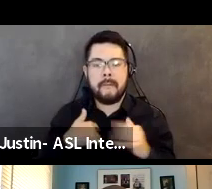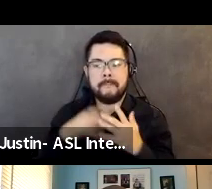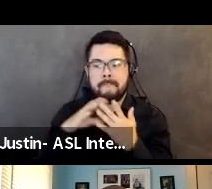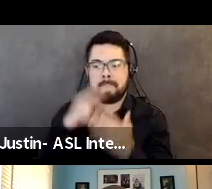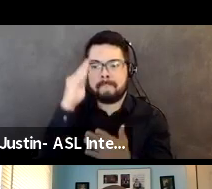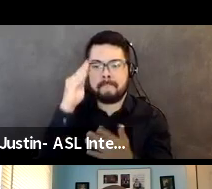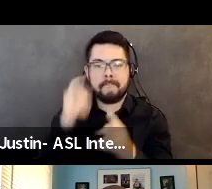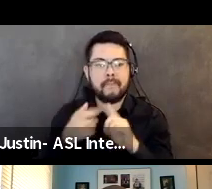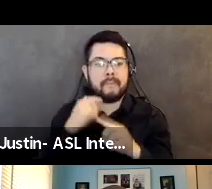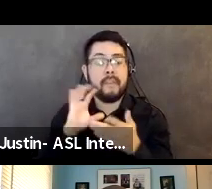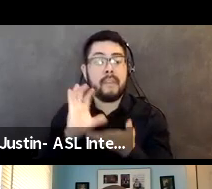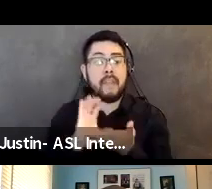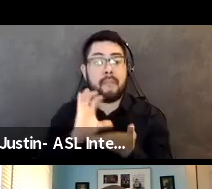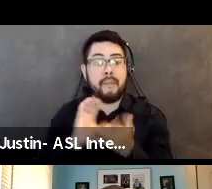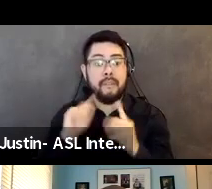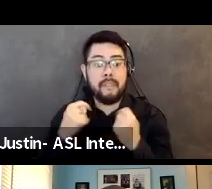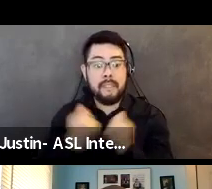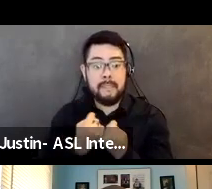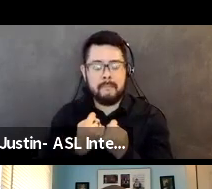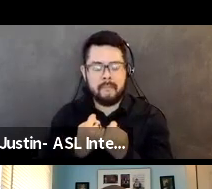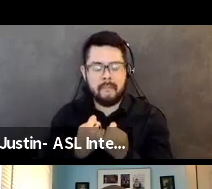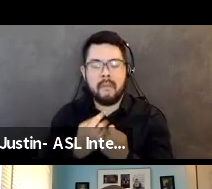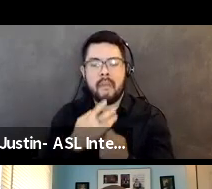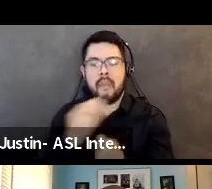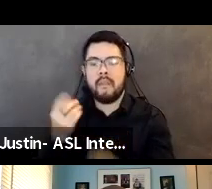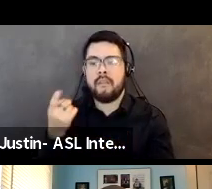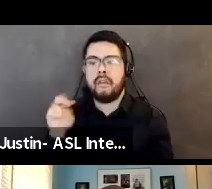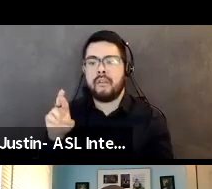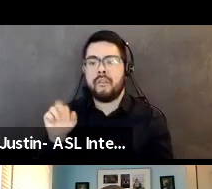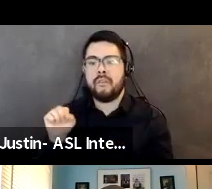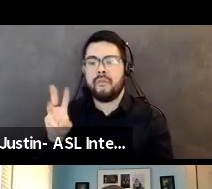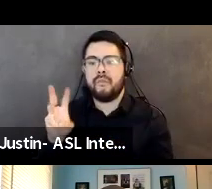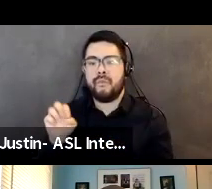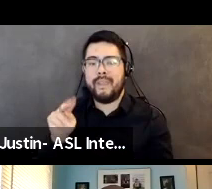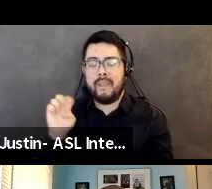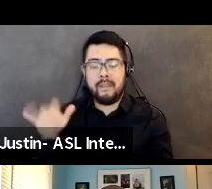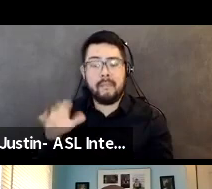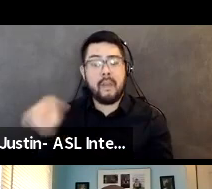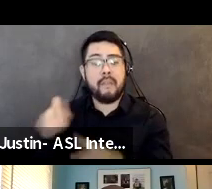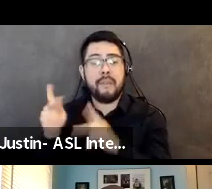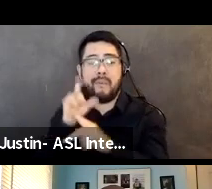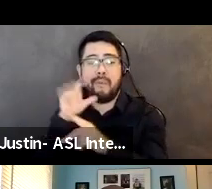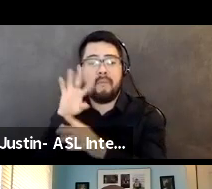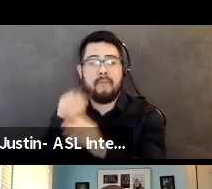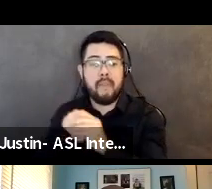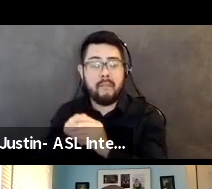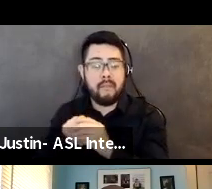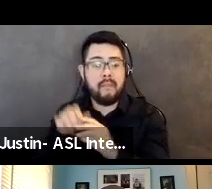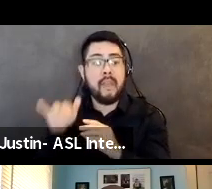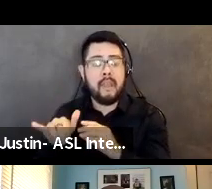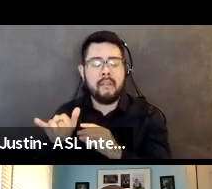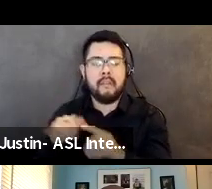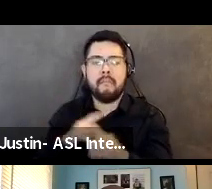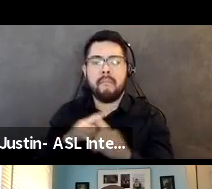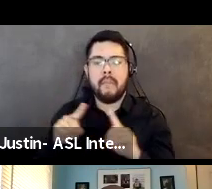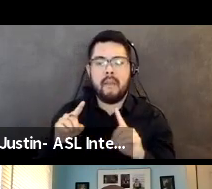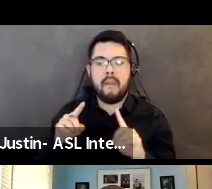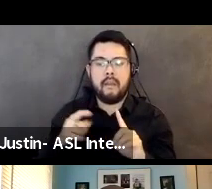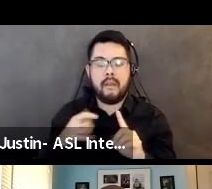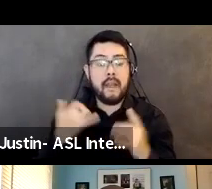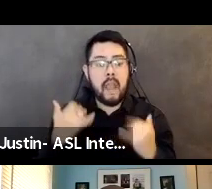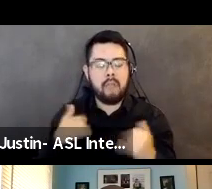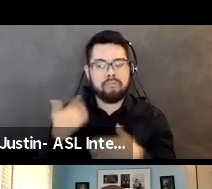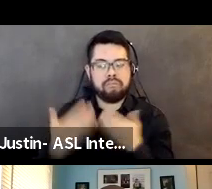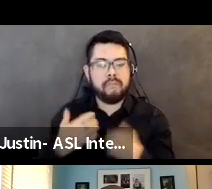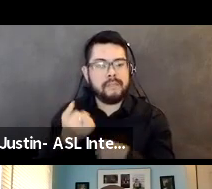the capital team and dr sweeney and other folks who have really worked hard on this to understand that there